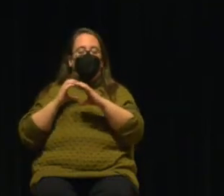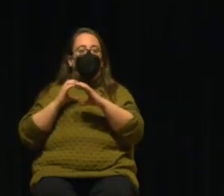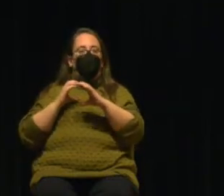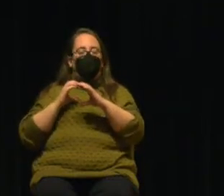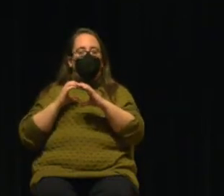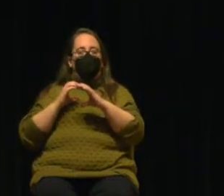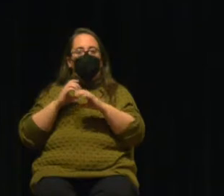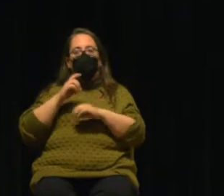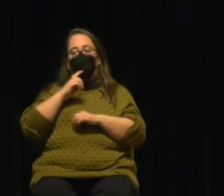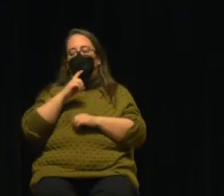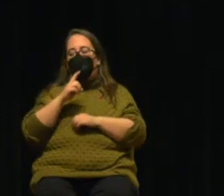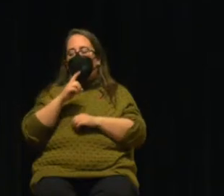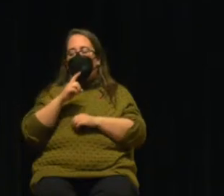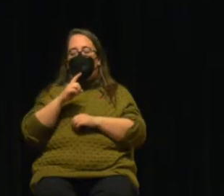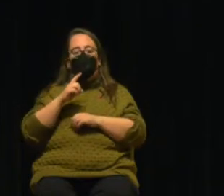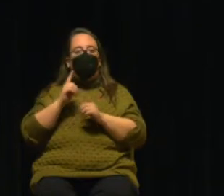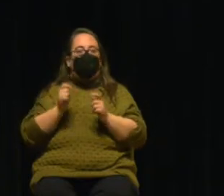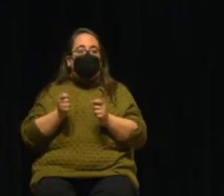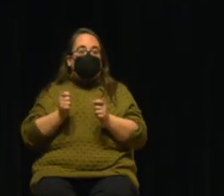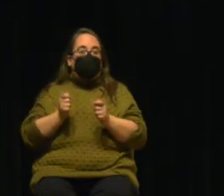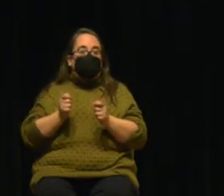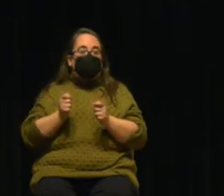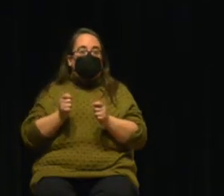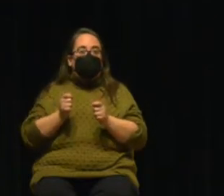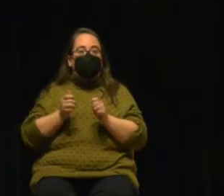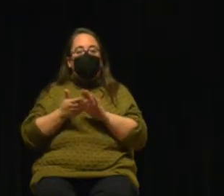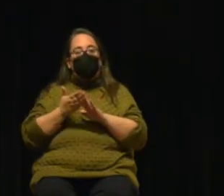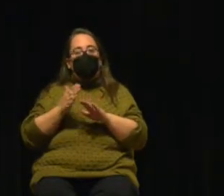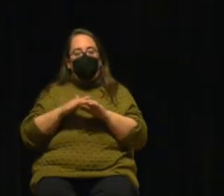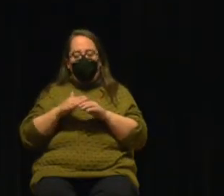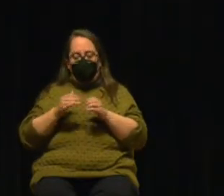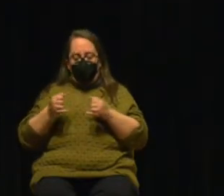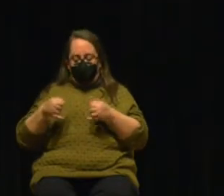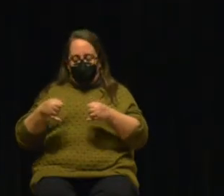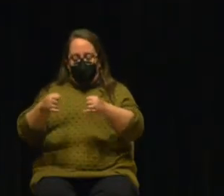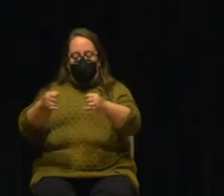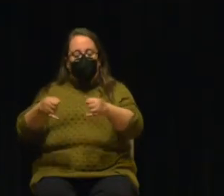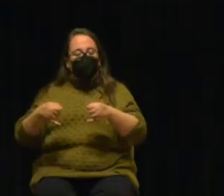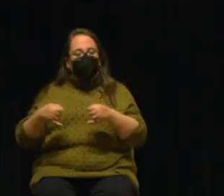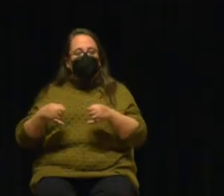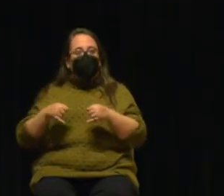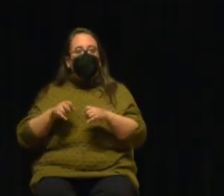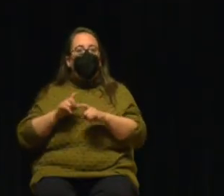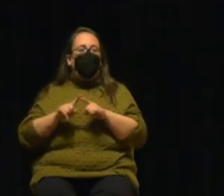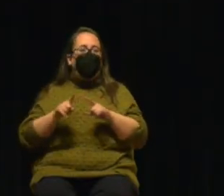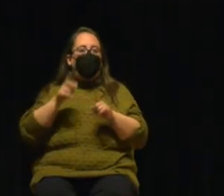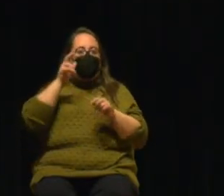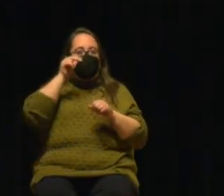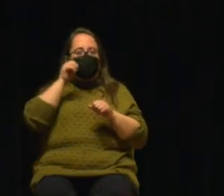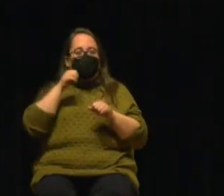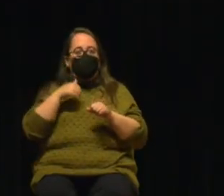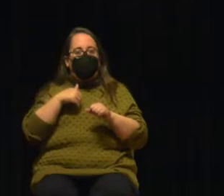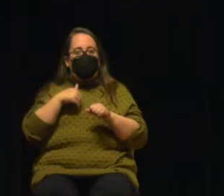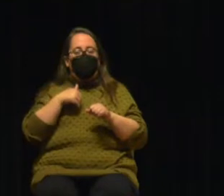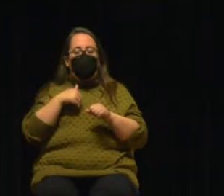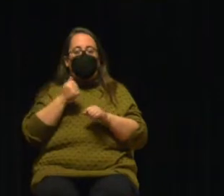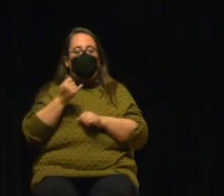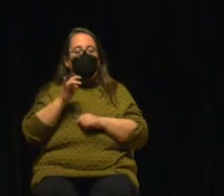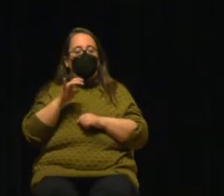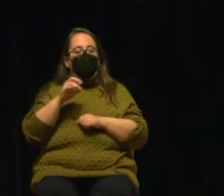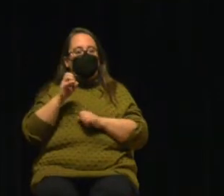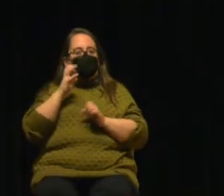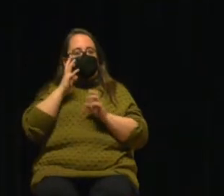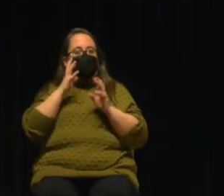streetcars are essentially carriages that run on rails but are pulled by horses. So this was an innovation in the